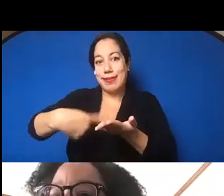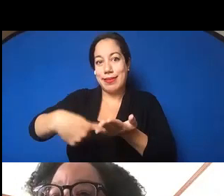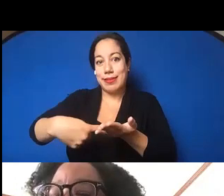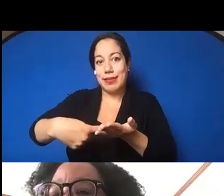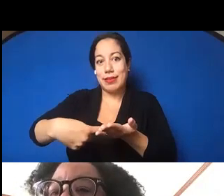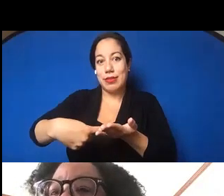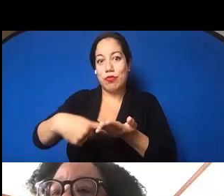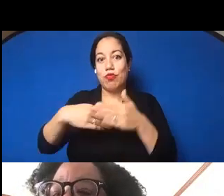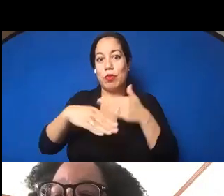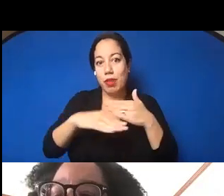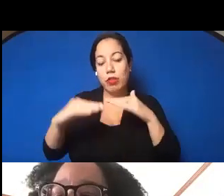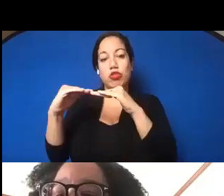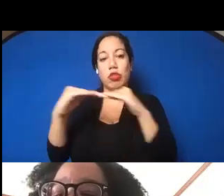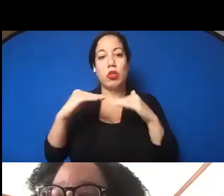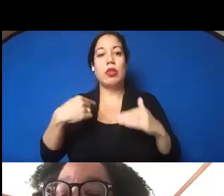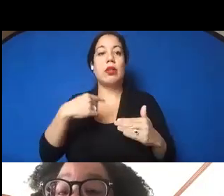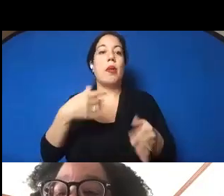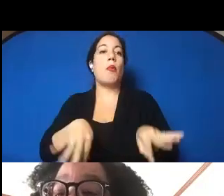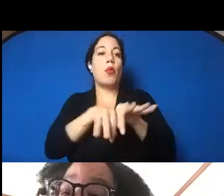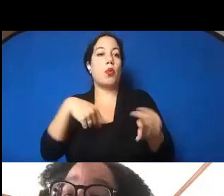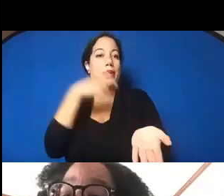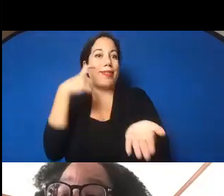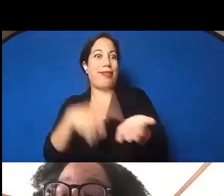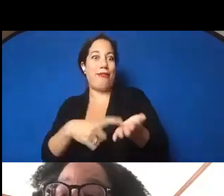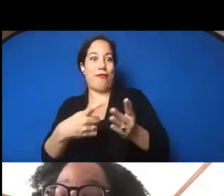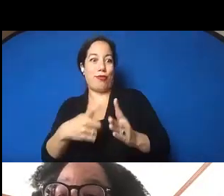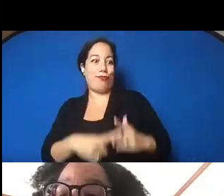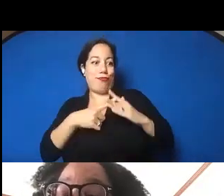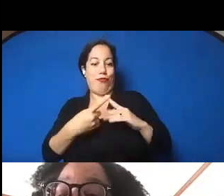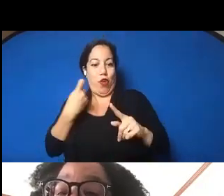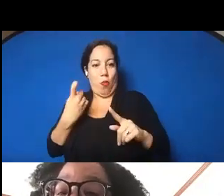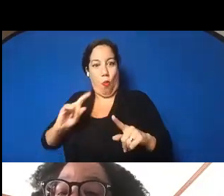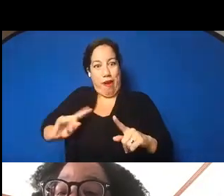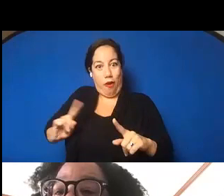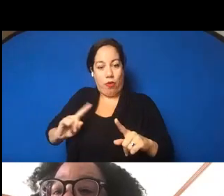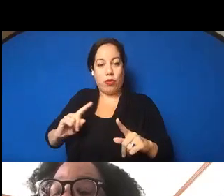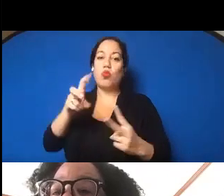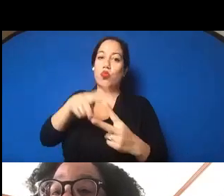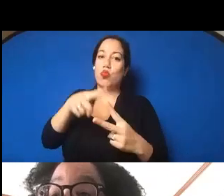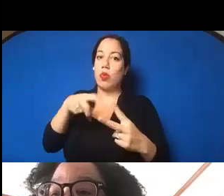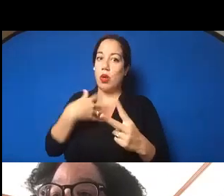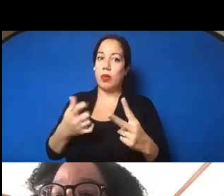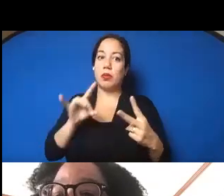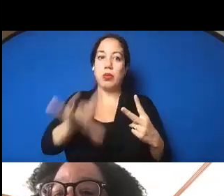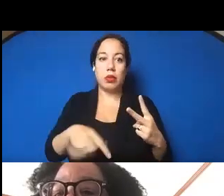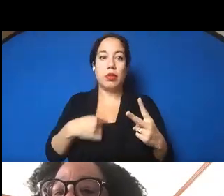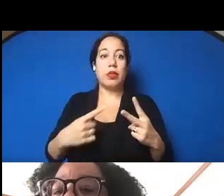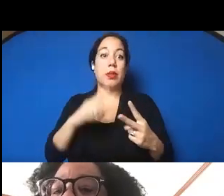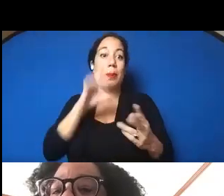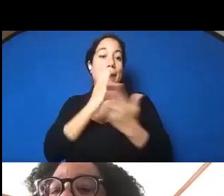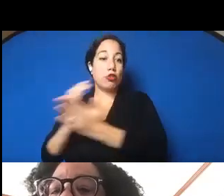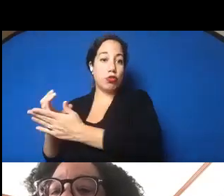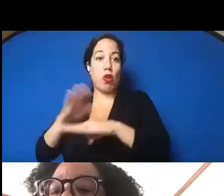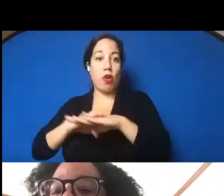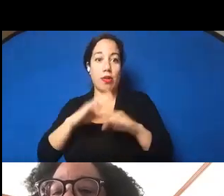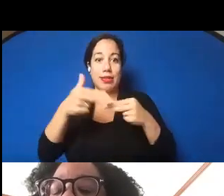reproductive justice, it's important that we acknowledge from which it comes. And so I want to say two things. First of all, the images on this slide come from the